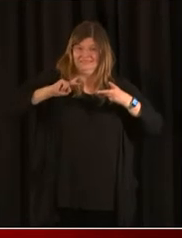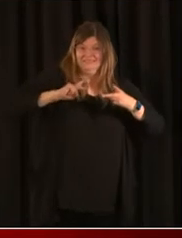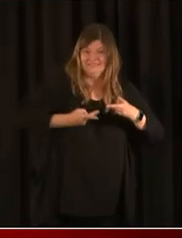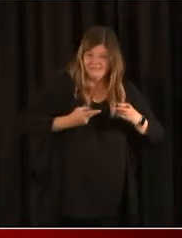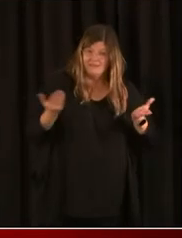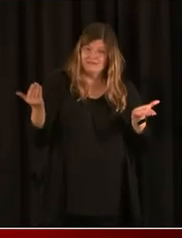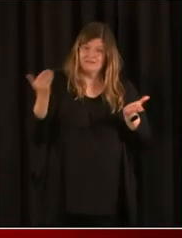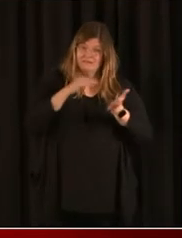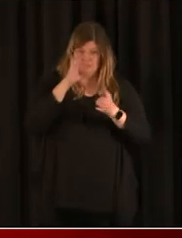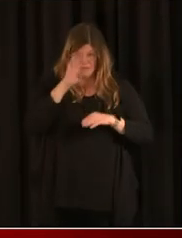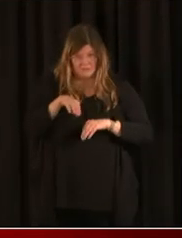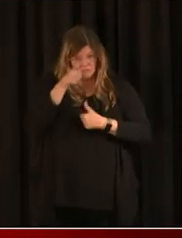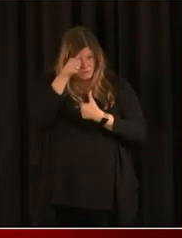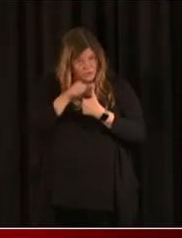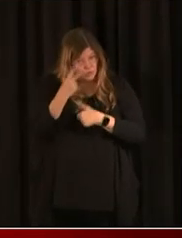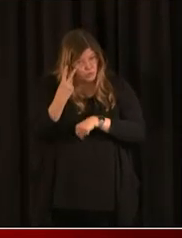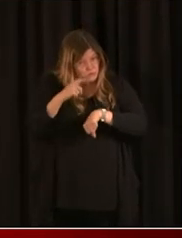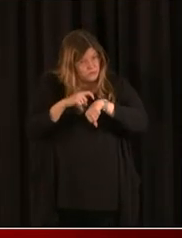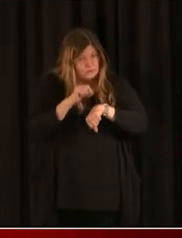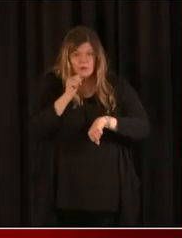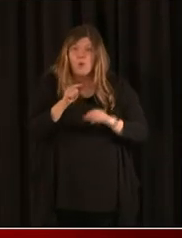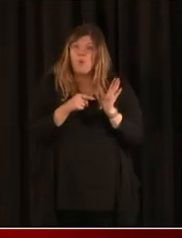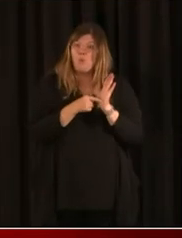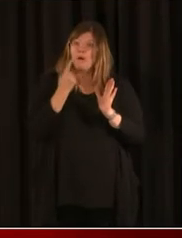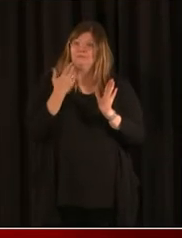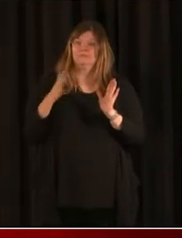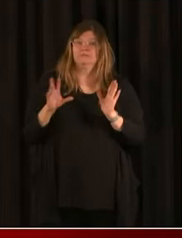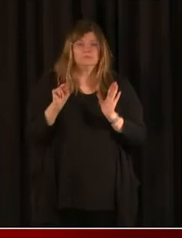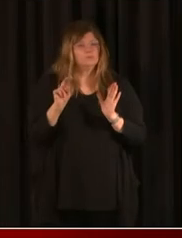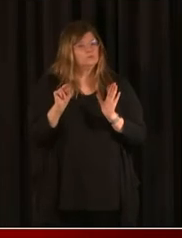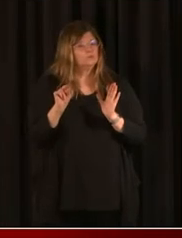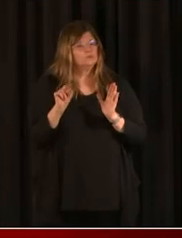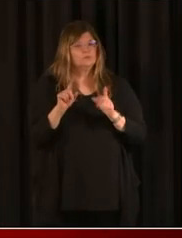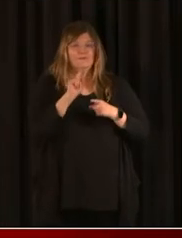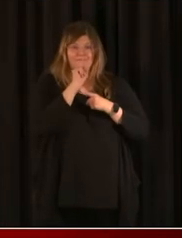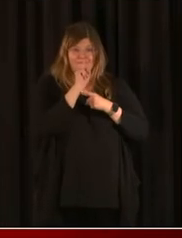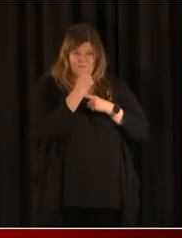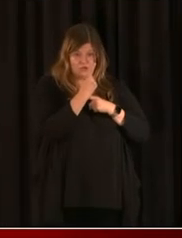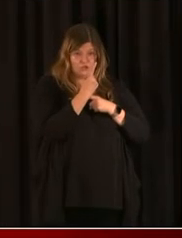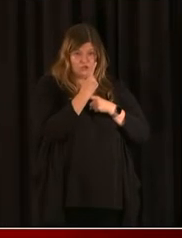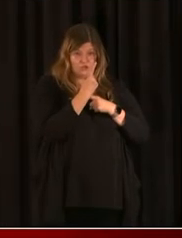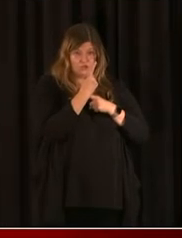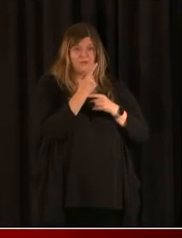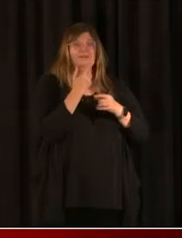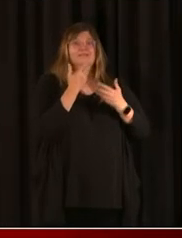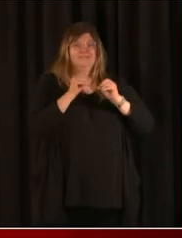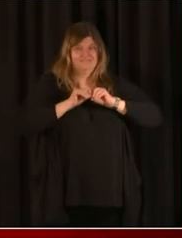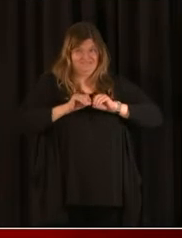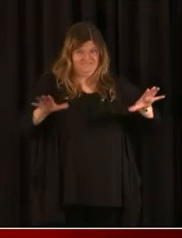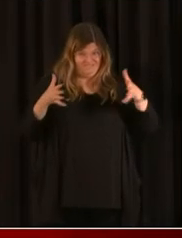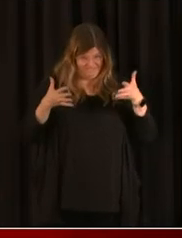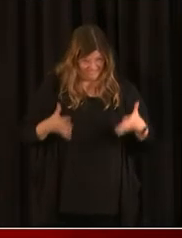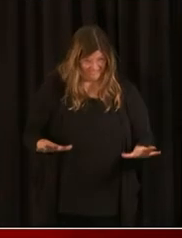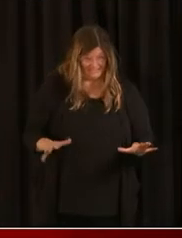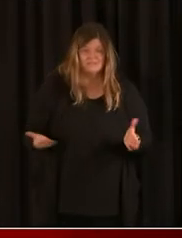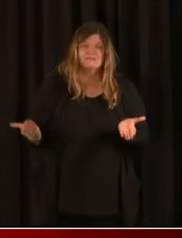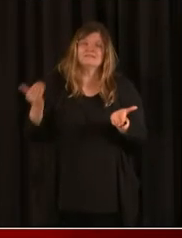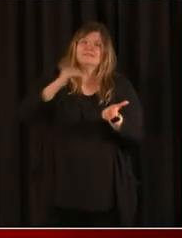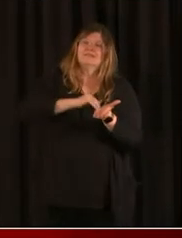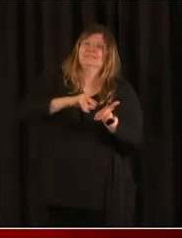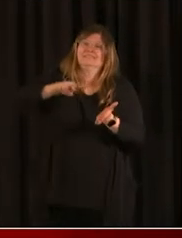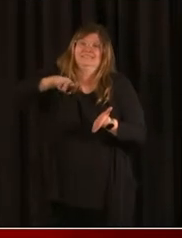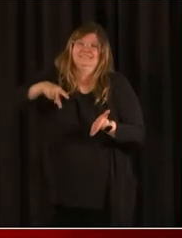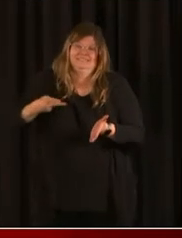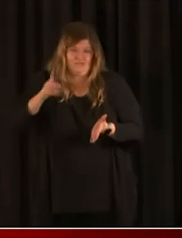are 2 doses. The second dose will be received around mid-February, and what we're doing at the clinic is signing folks up for